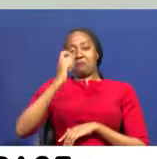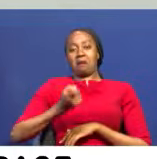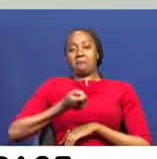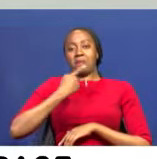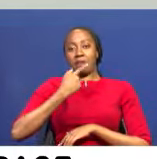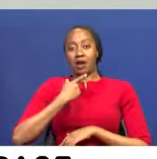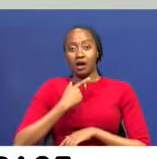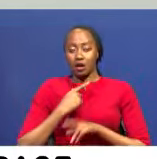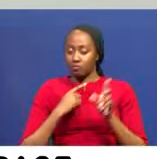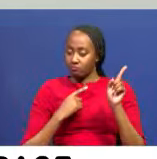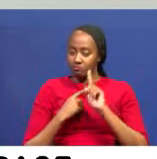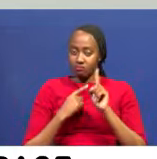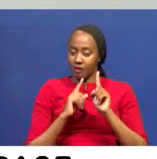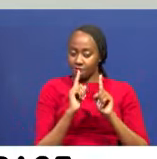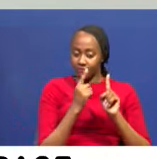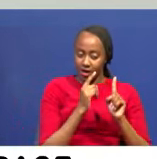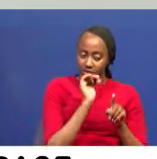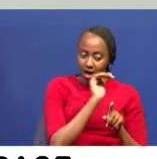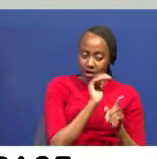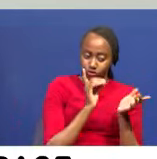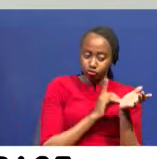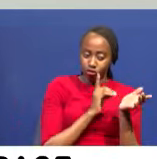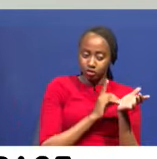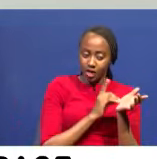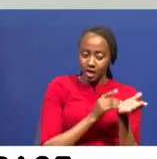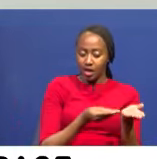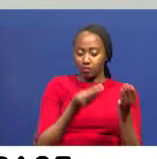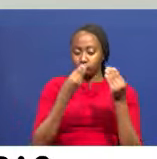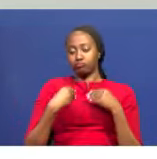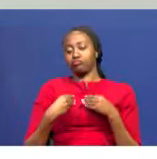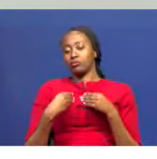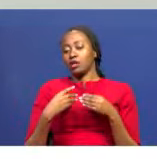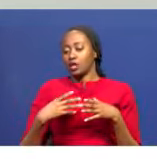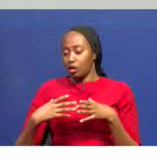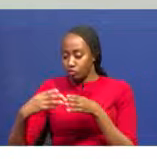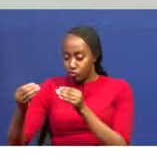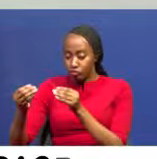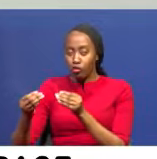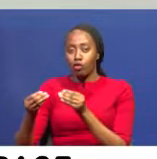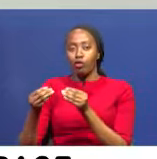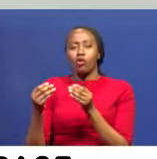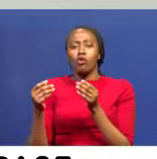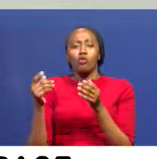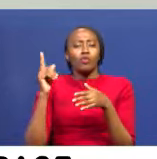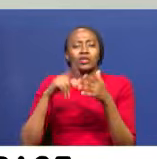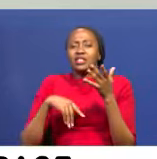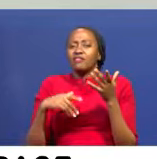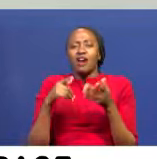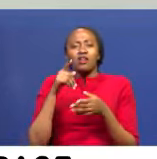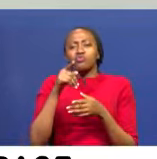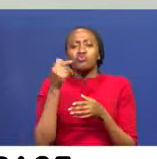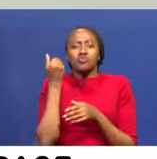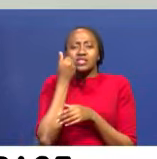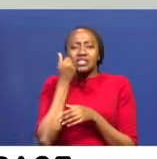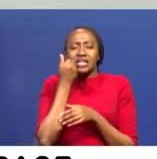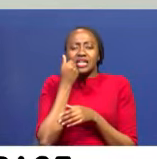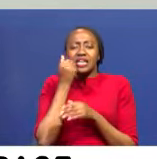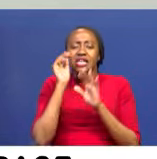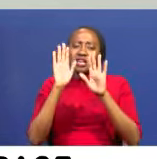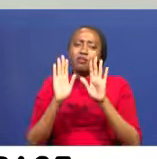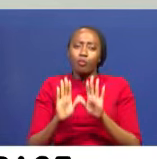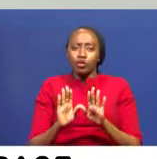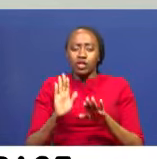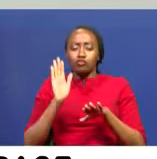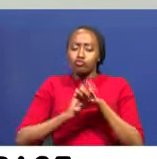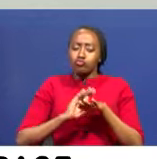of all, pass through the doctor until you're prescribed. With whatever ailment that you're currently suffering from, it will be addressed at